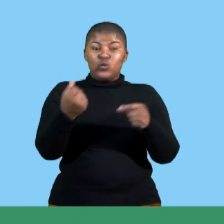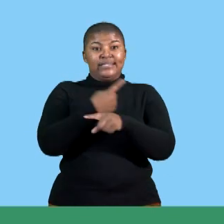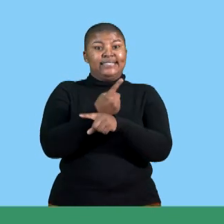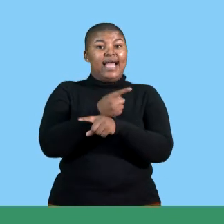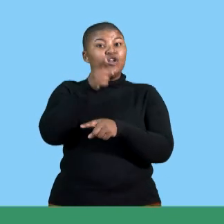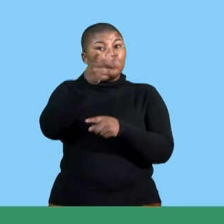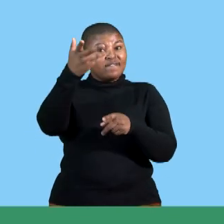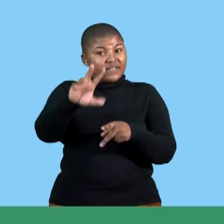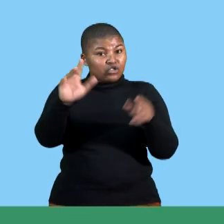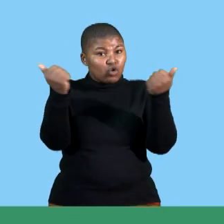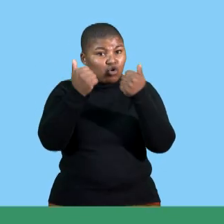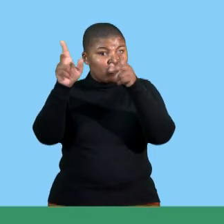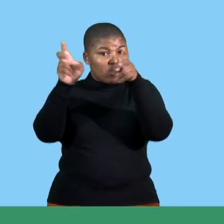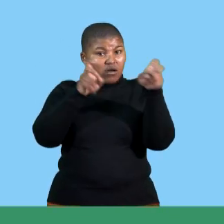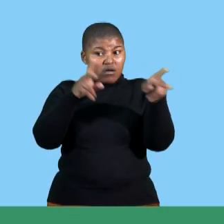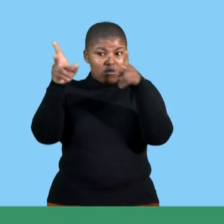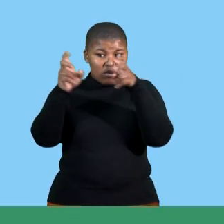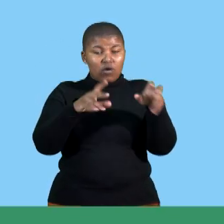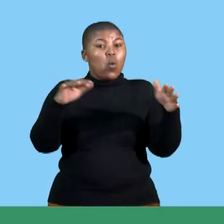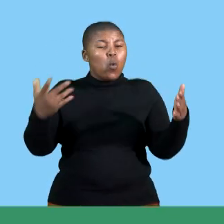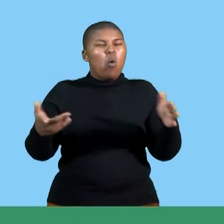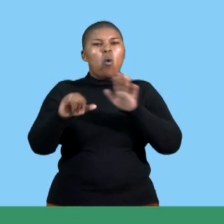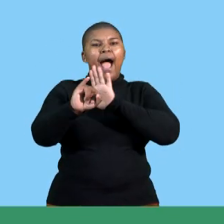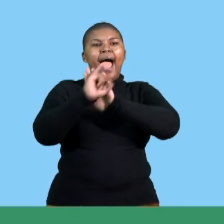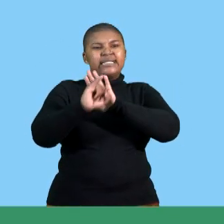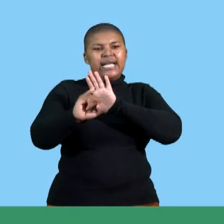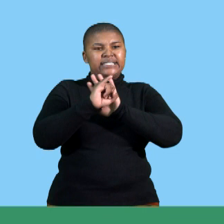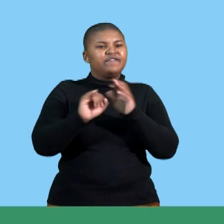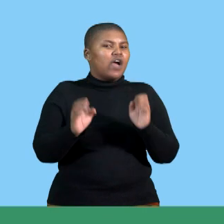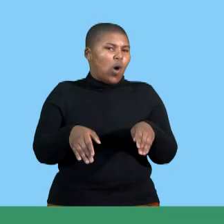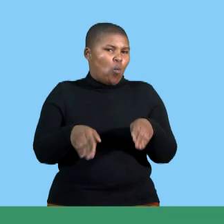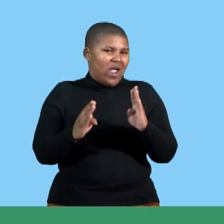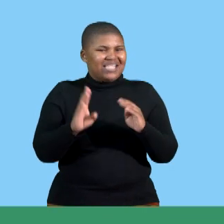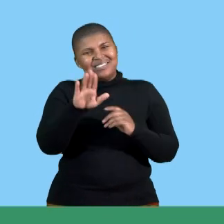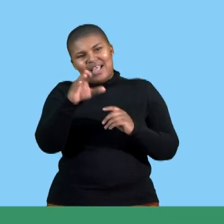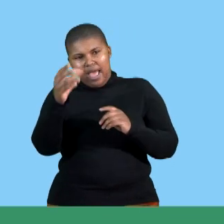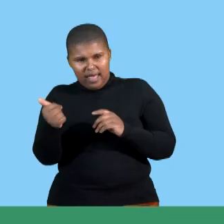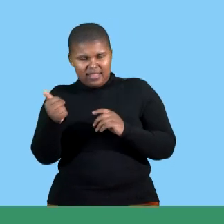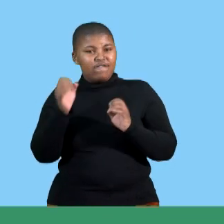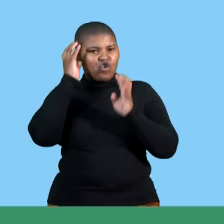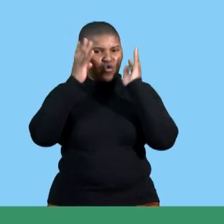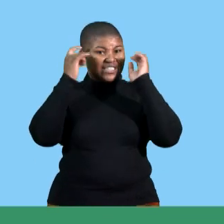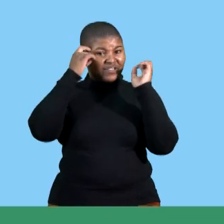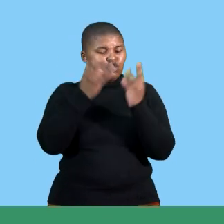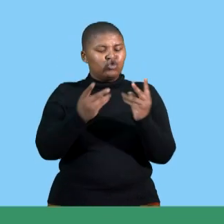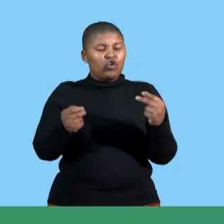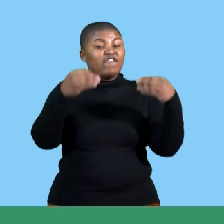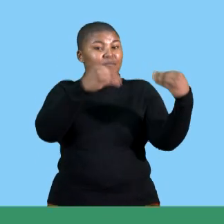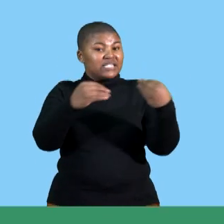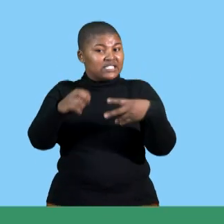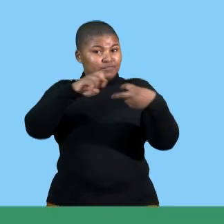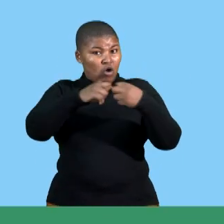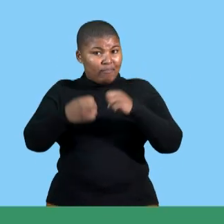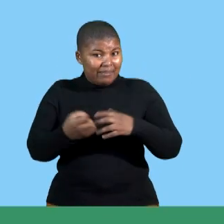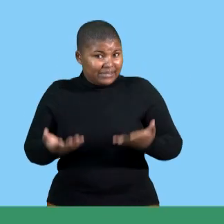given you, I hope now you've already quoted, you've identified or spotted ways in which GM uses creative thinking